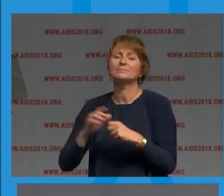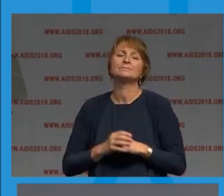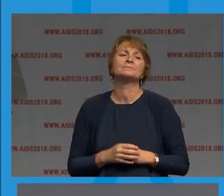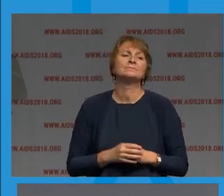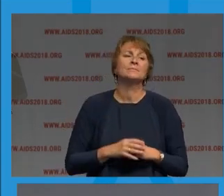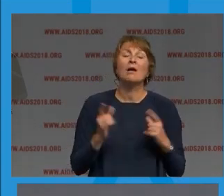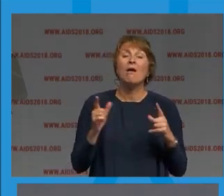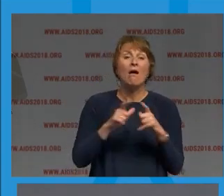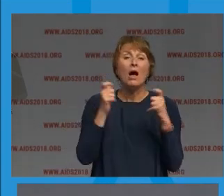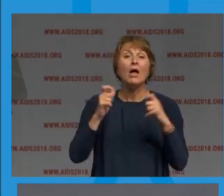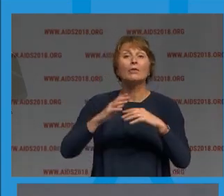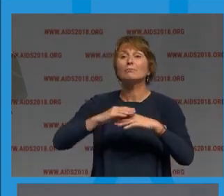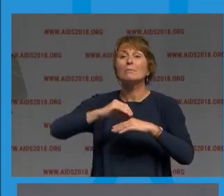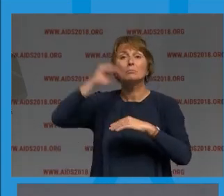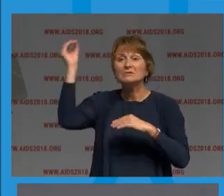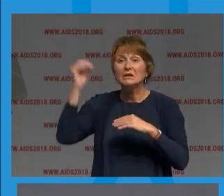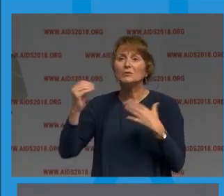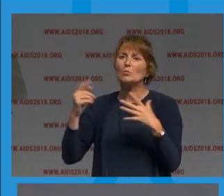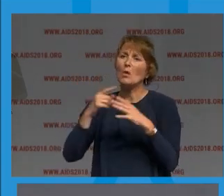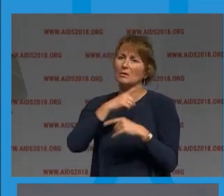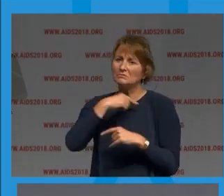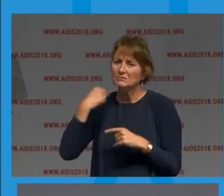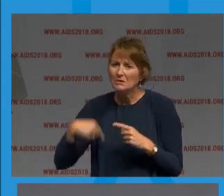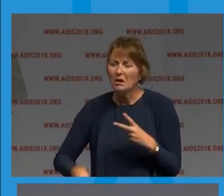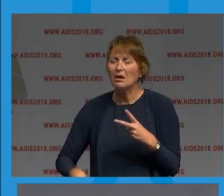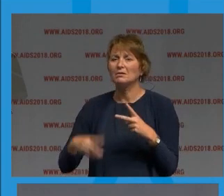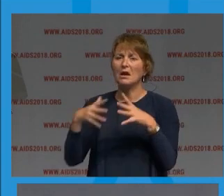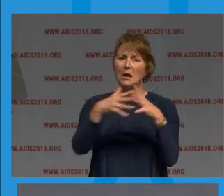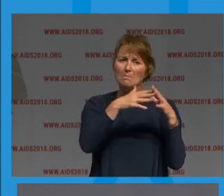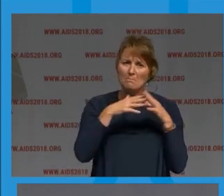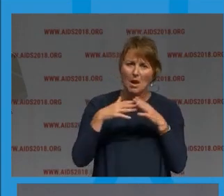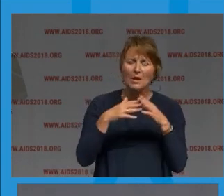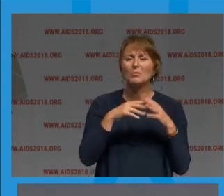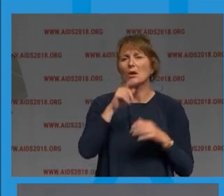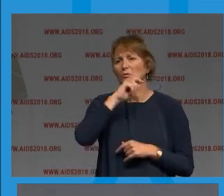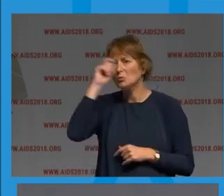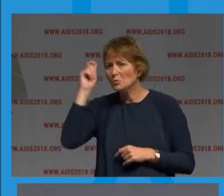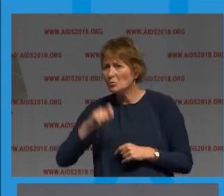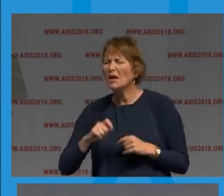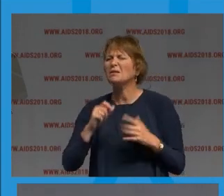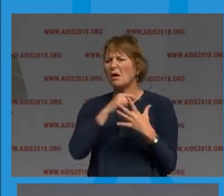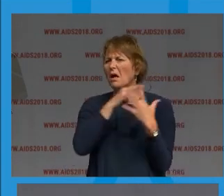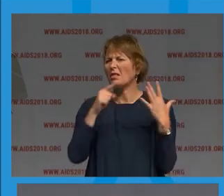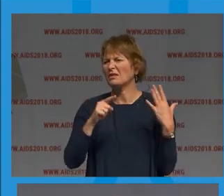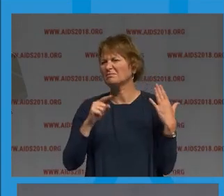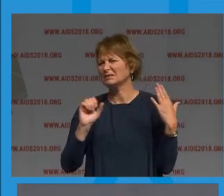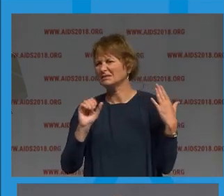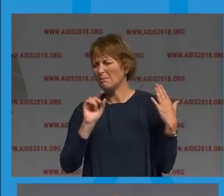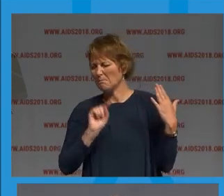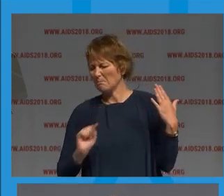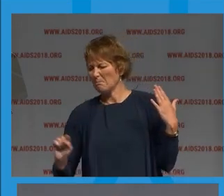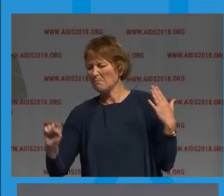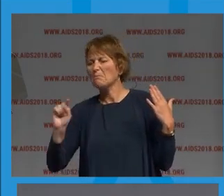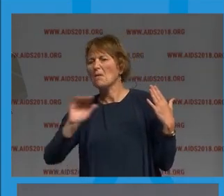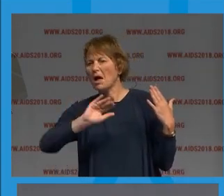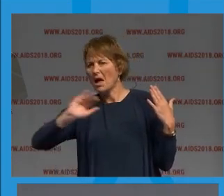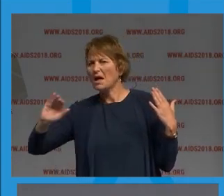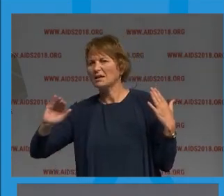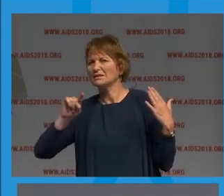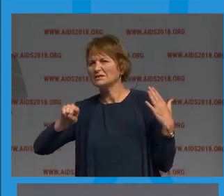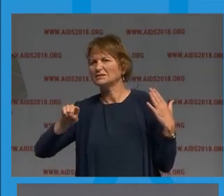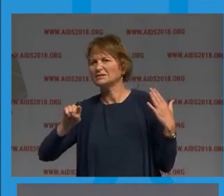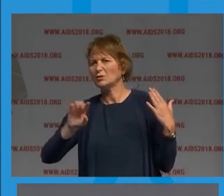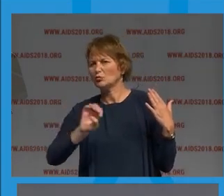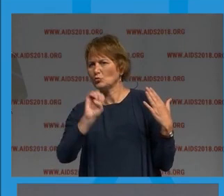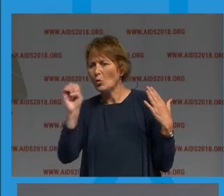including China, the US, Myanmar, Ukraine, and several other countries from Eastern Europe and Central Asia, including Kazakhstan, where I come